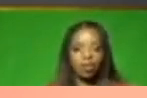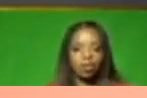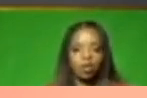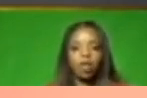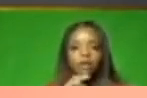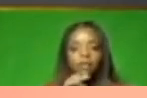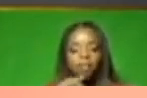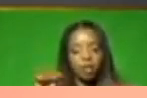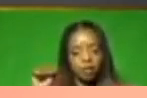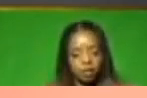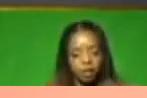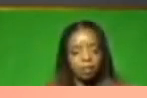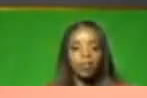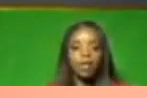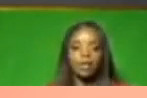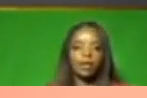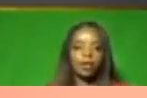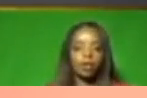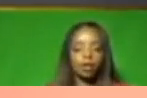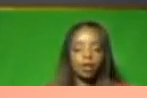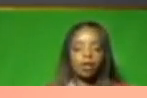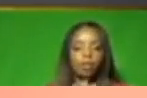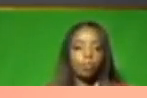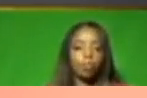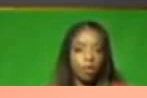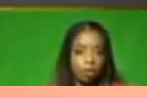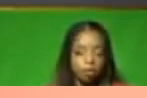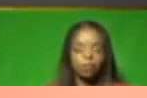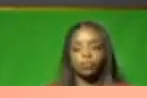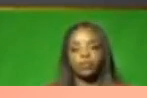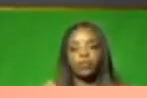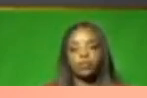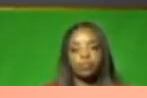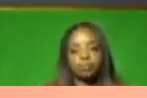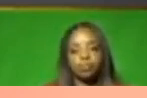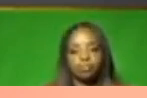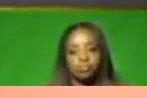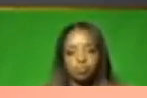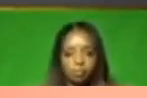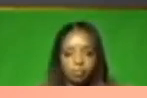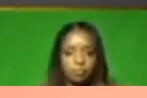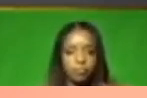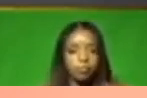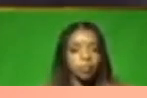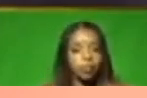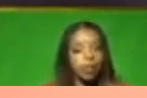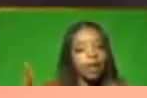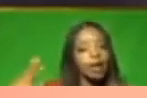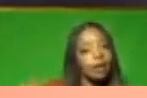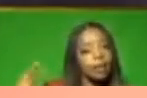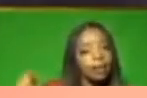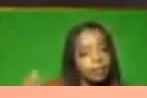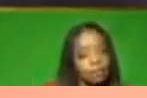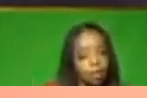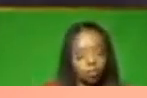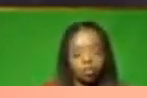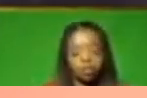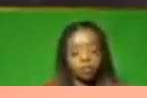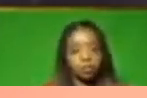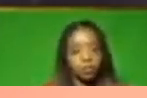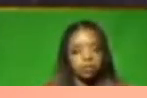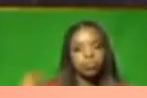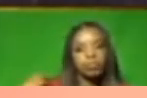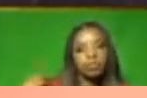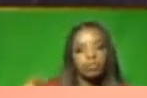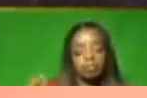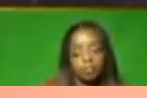approach to development. The appointment of ministers and deputy ministers as champions